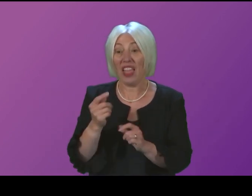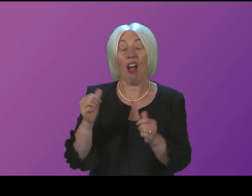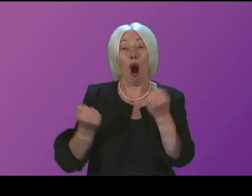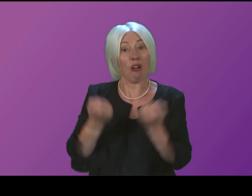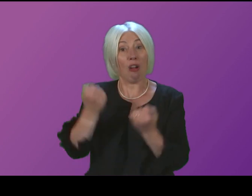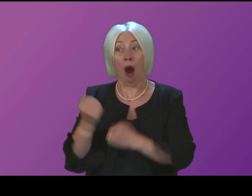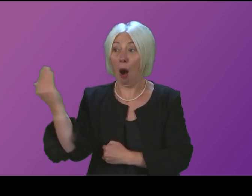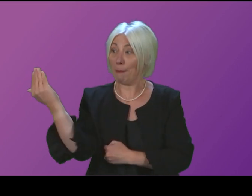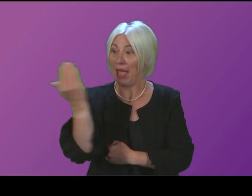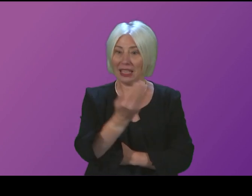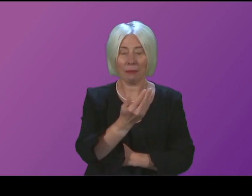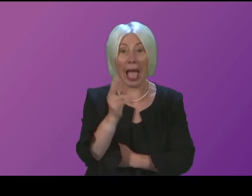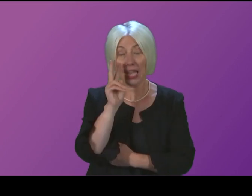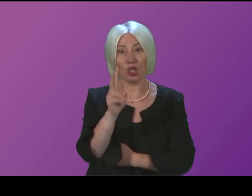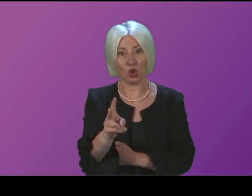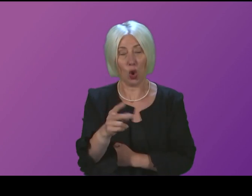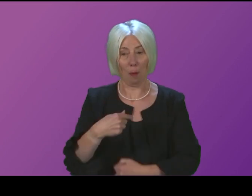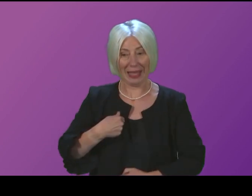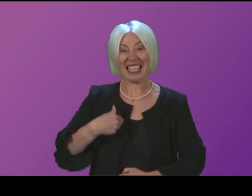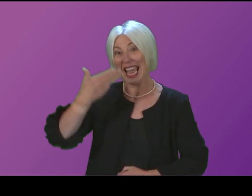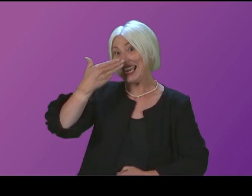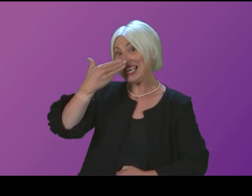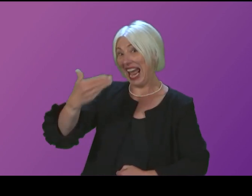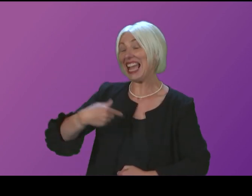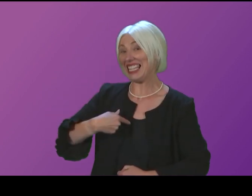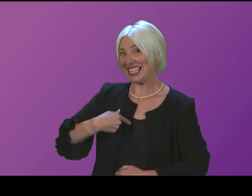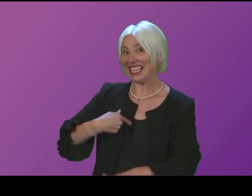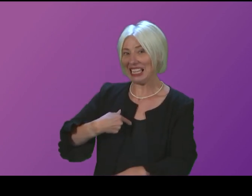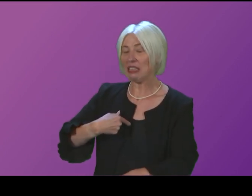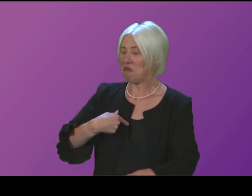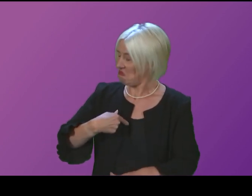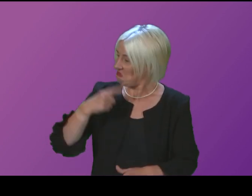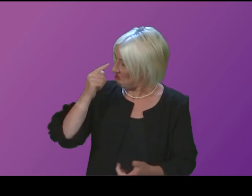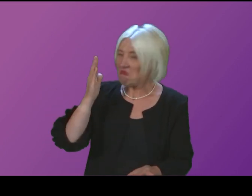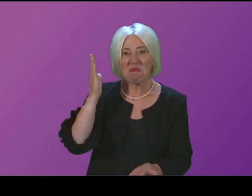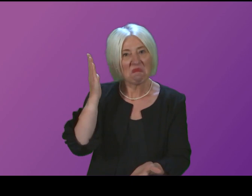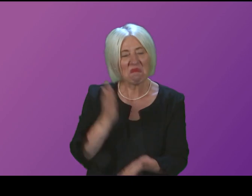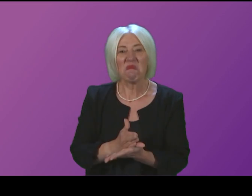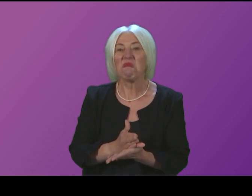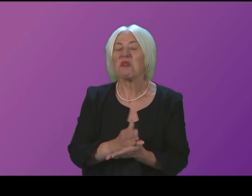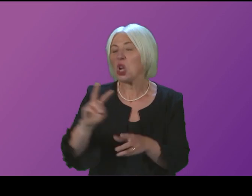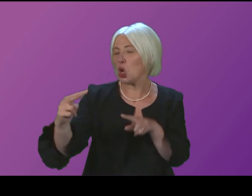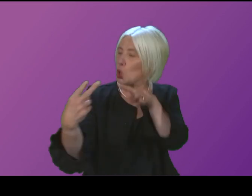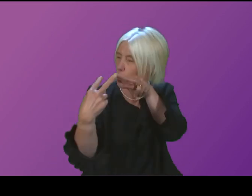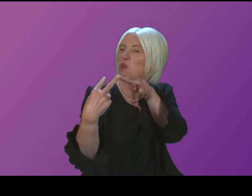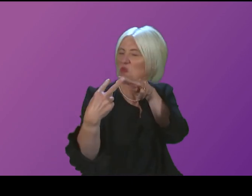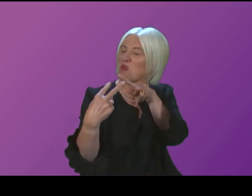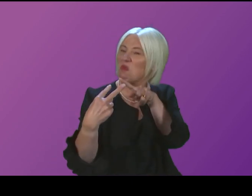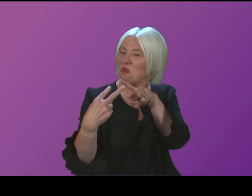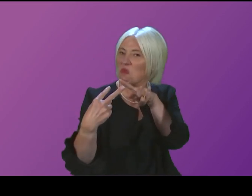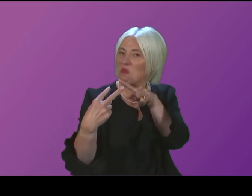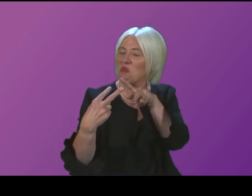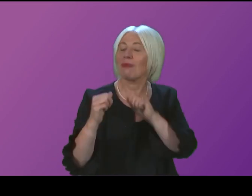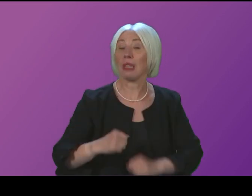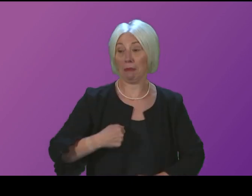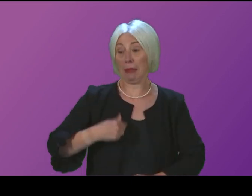it passed by. Nine-year-old me was absolutely convinced I had caught her eye.